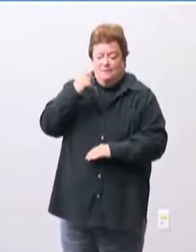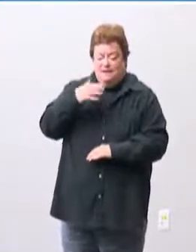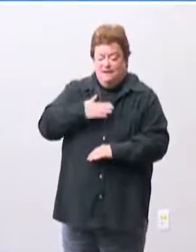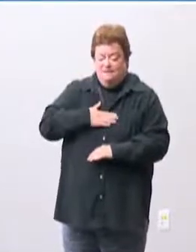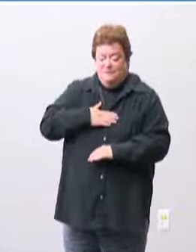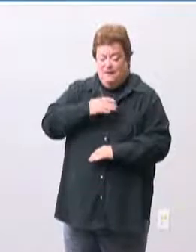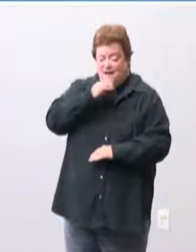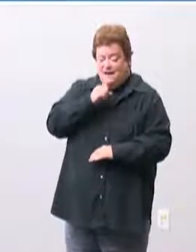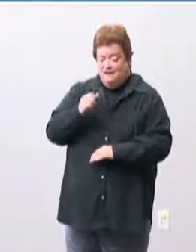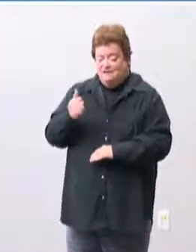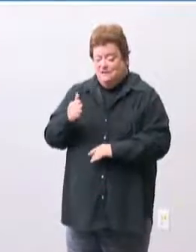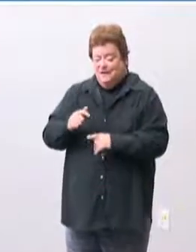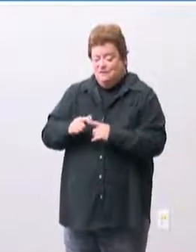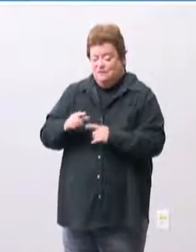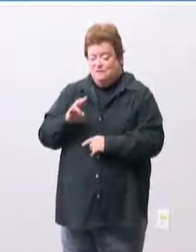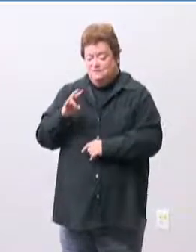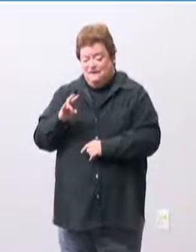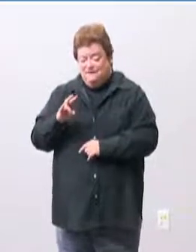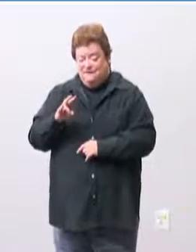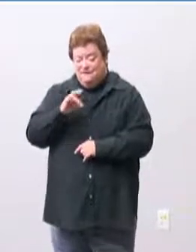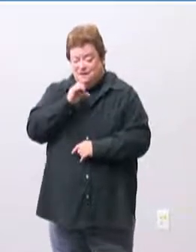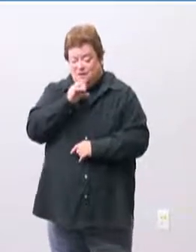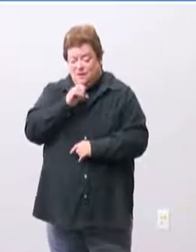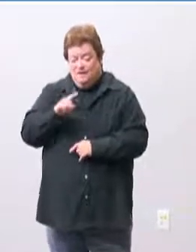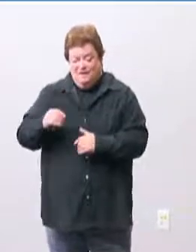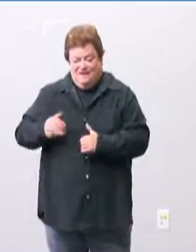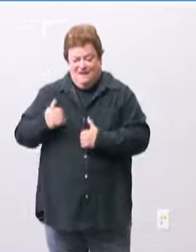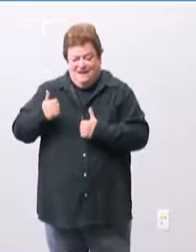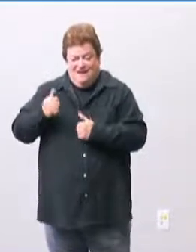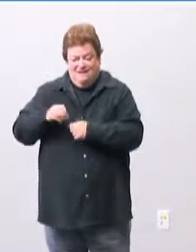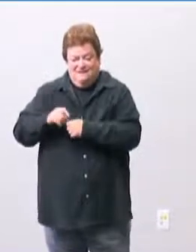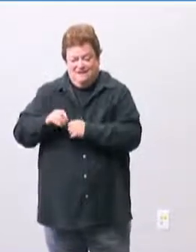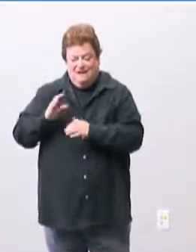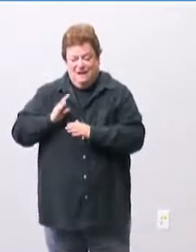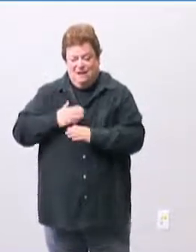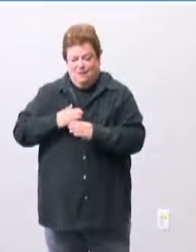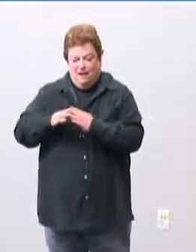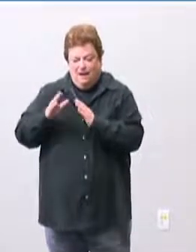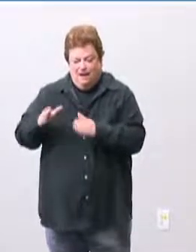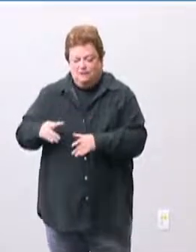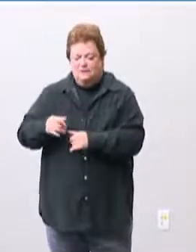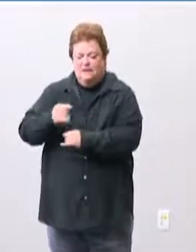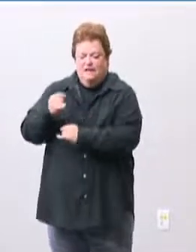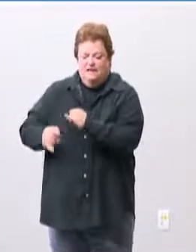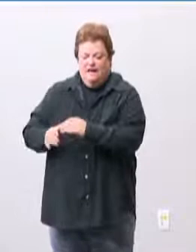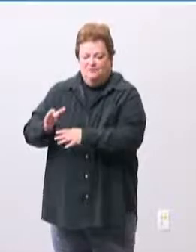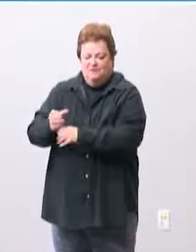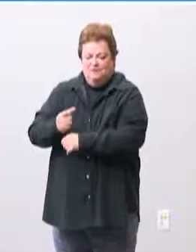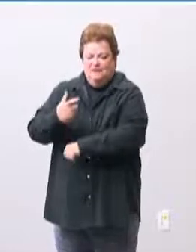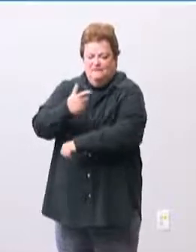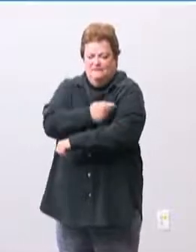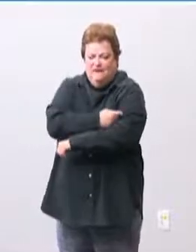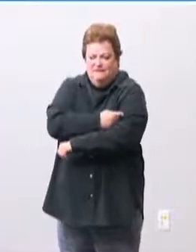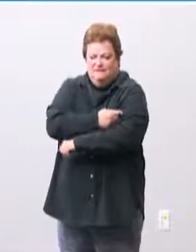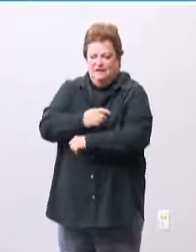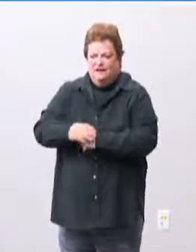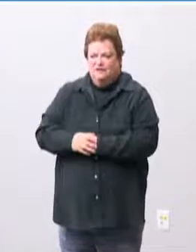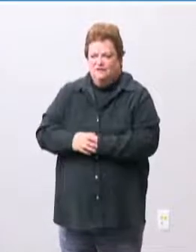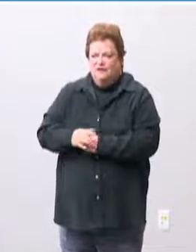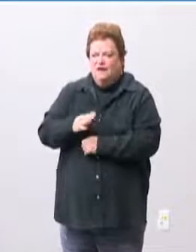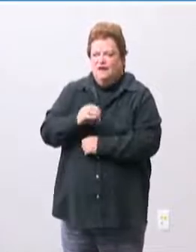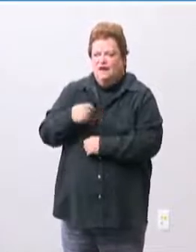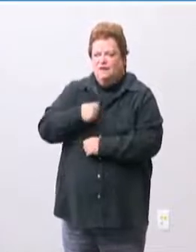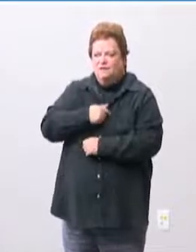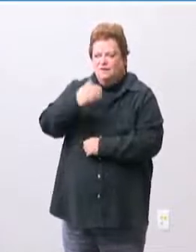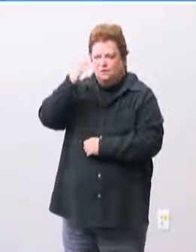7-year-old are the youngest of our 5 children in the household, and they were the last ones to be vaccinated. And we knew that we were